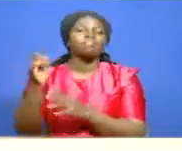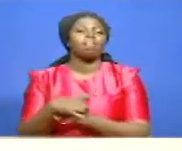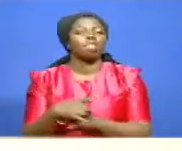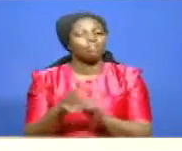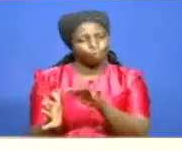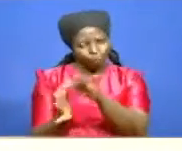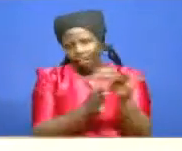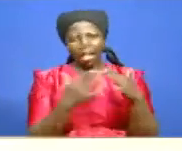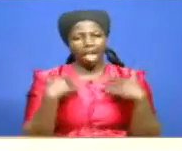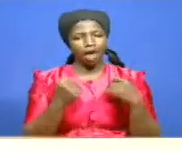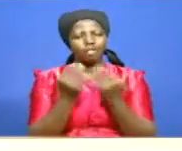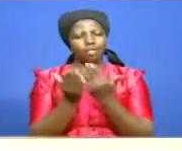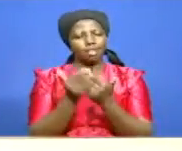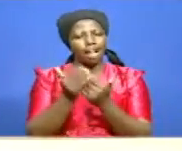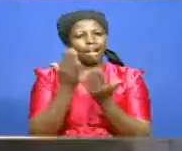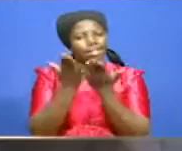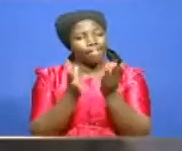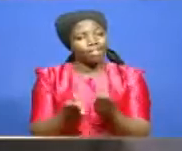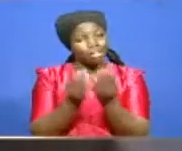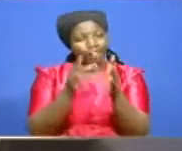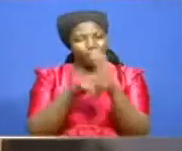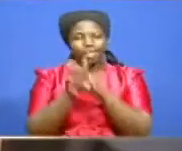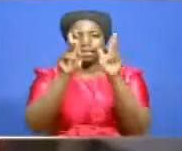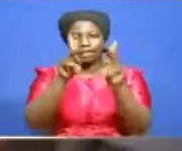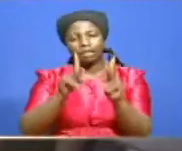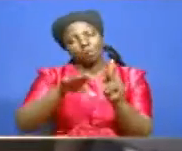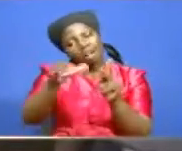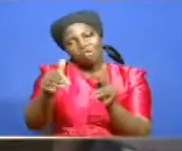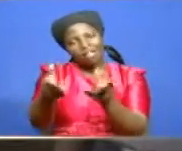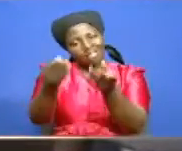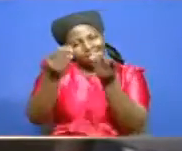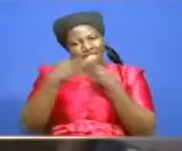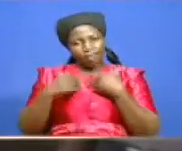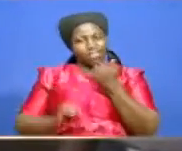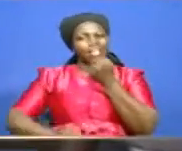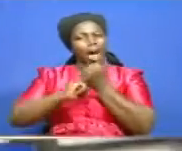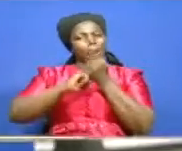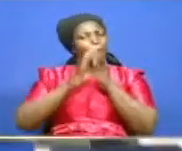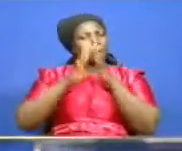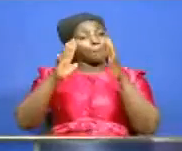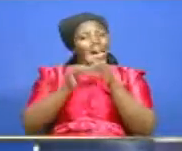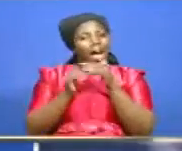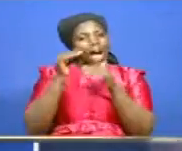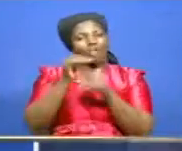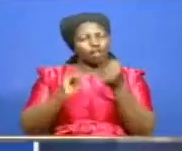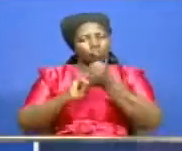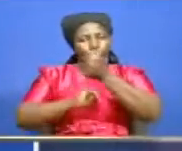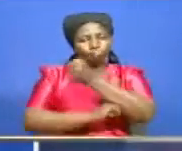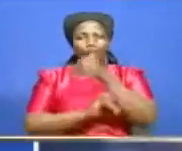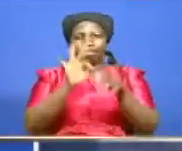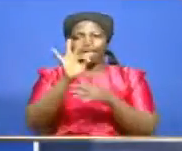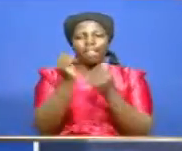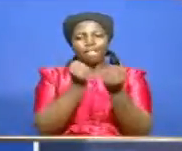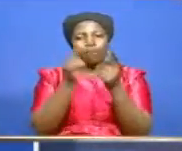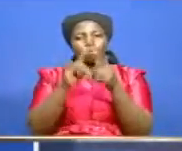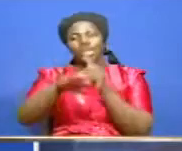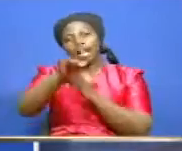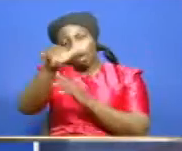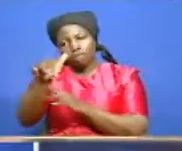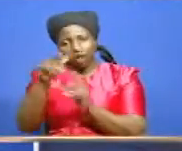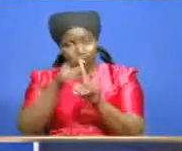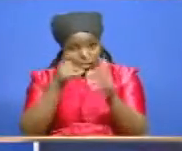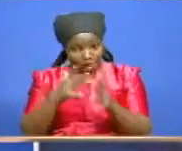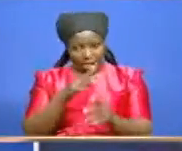Elsewhere, healthcare service delivery in Kisumu County has received a major boost following the donation of 3 vehicles to the county by